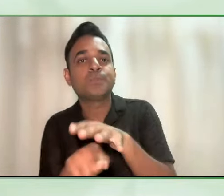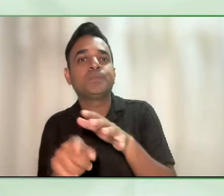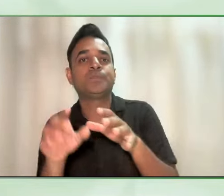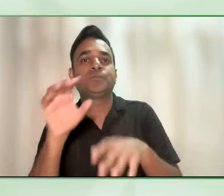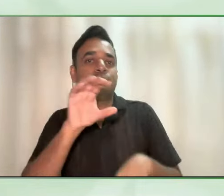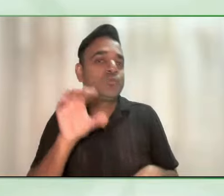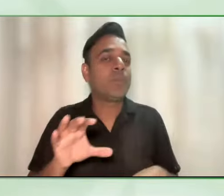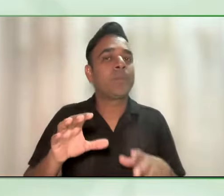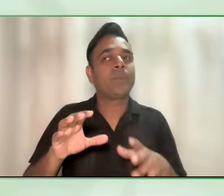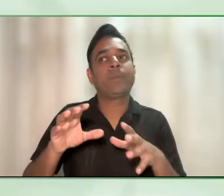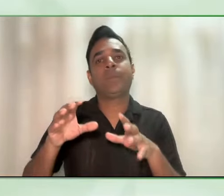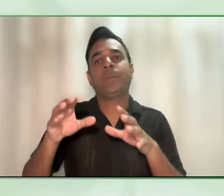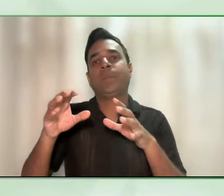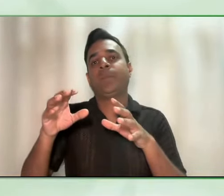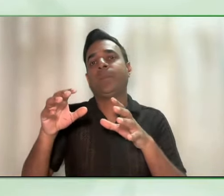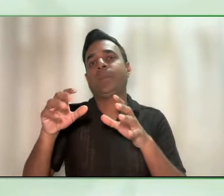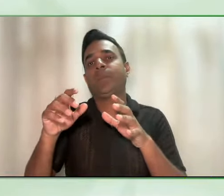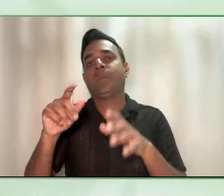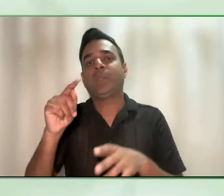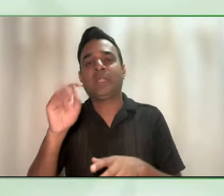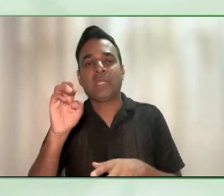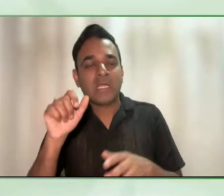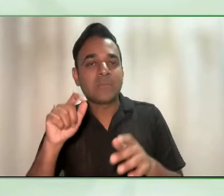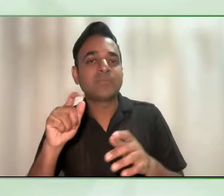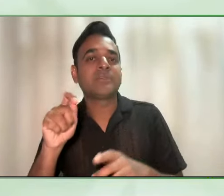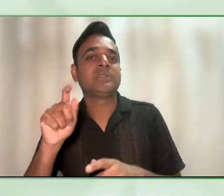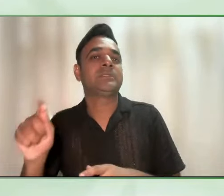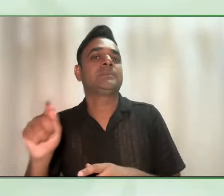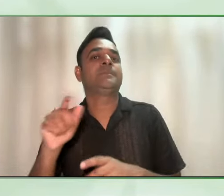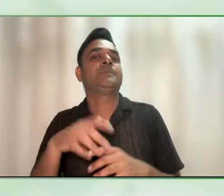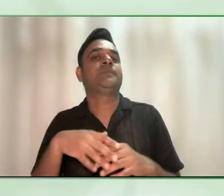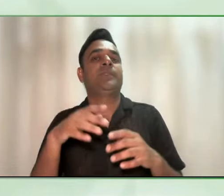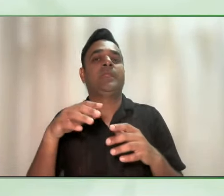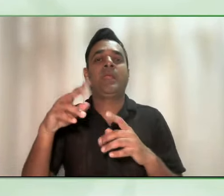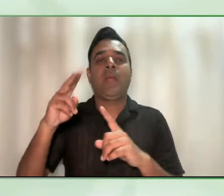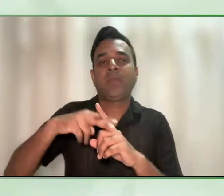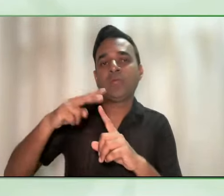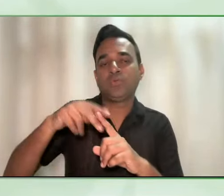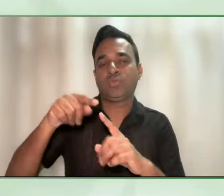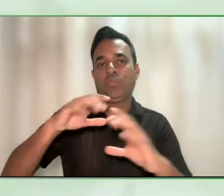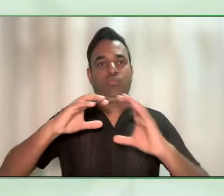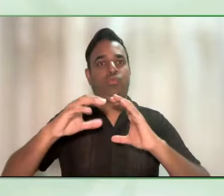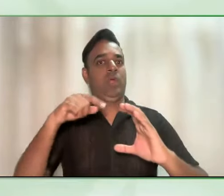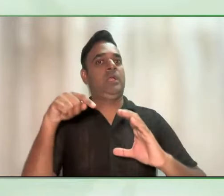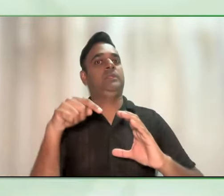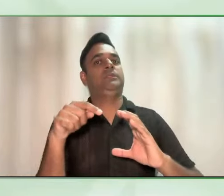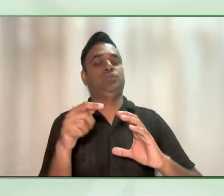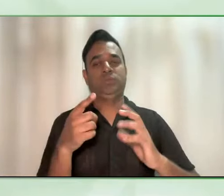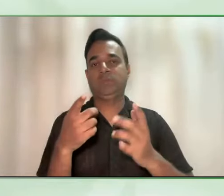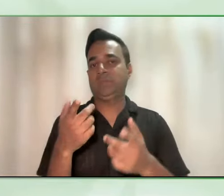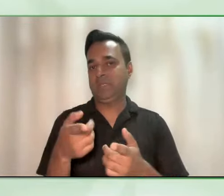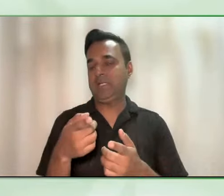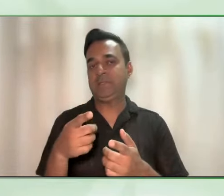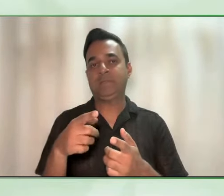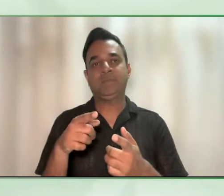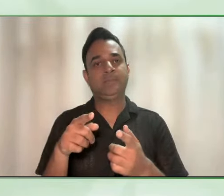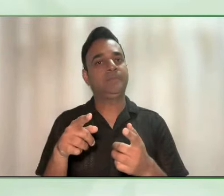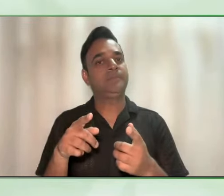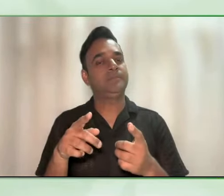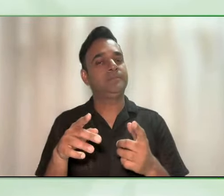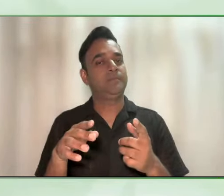to the integration of a worker in an environment. Assistive technology might be needed or other types of reasonable